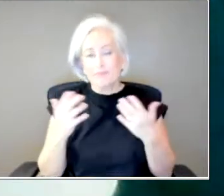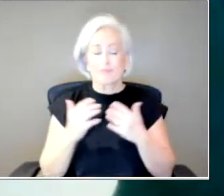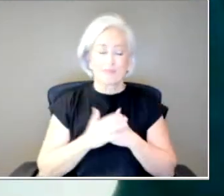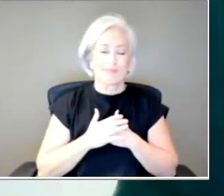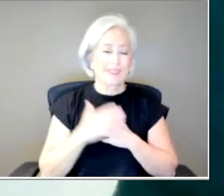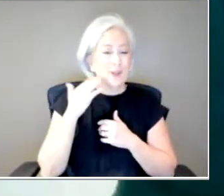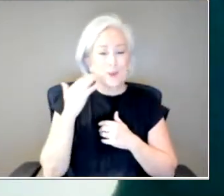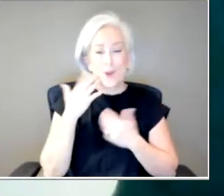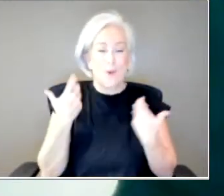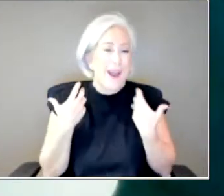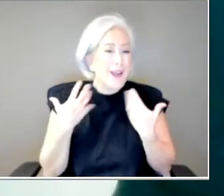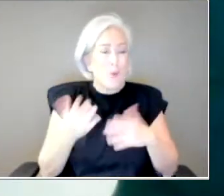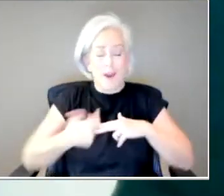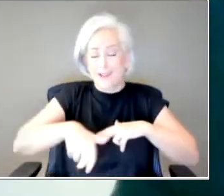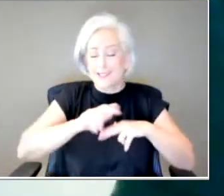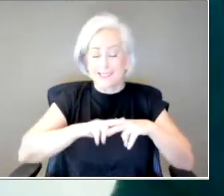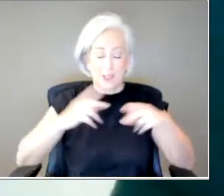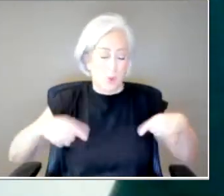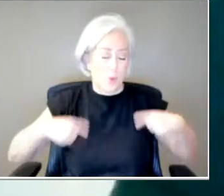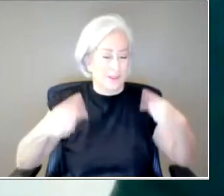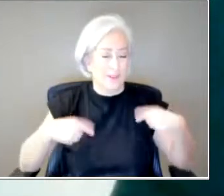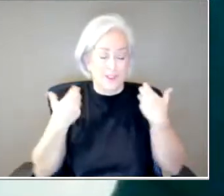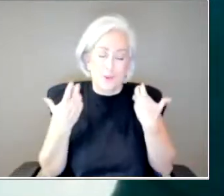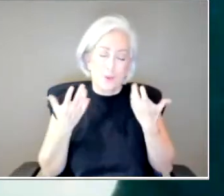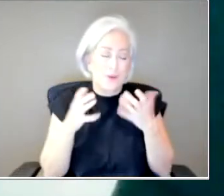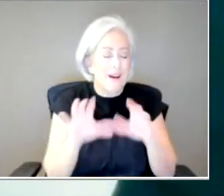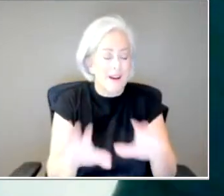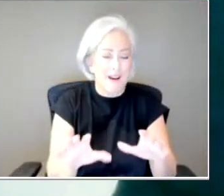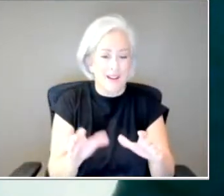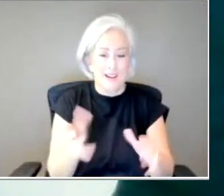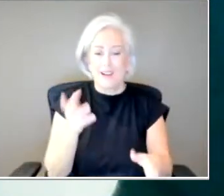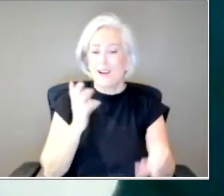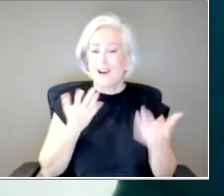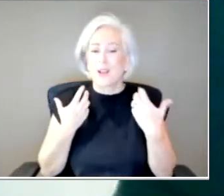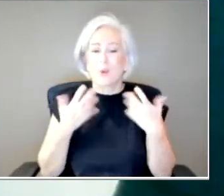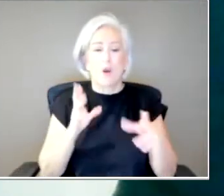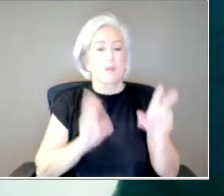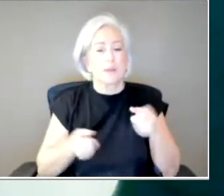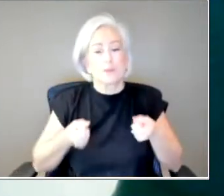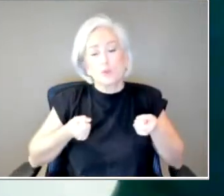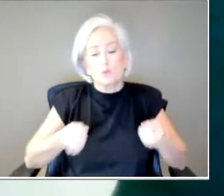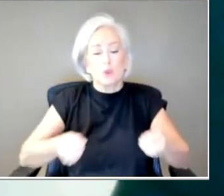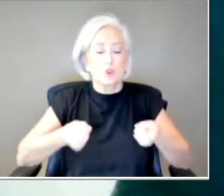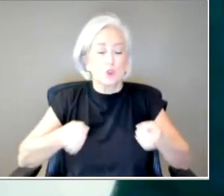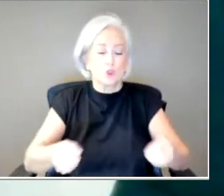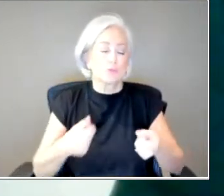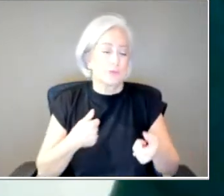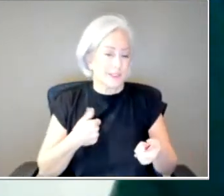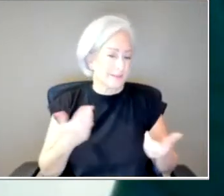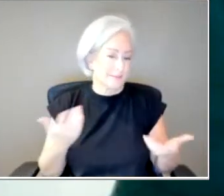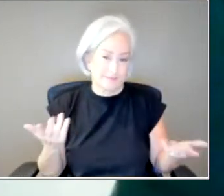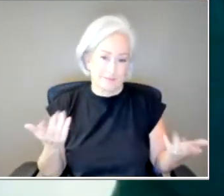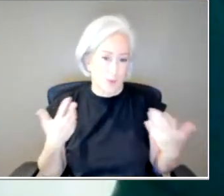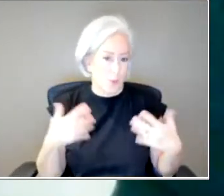I don't want to be in a wheelchair. I don't want people to have to push me around.